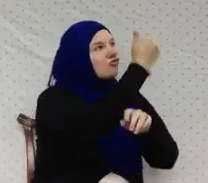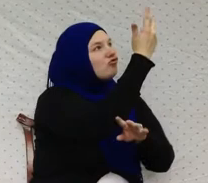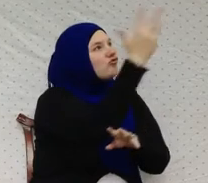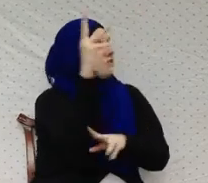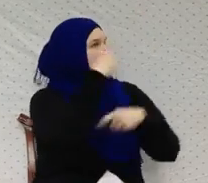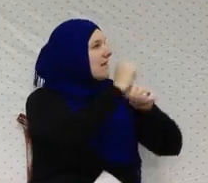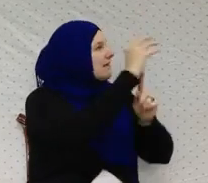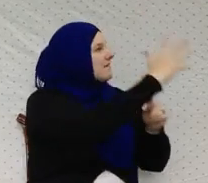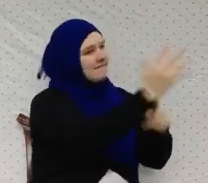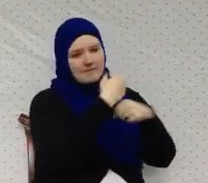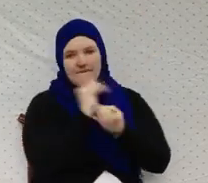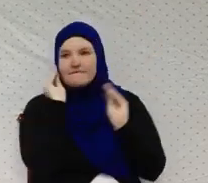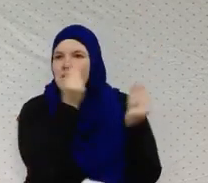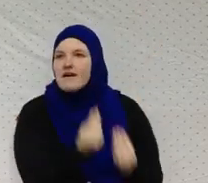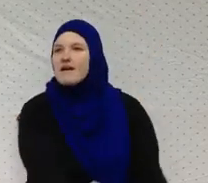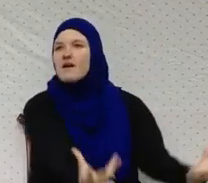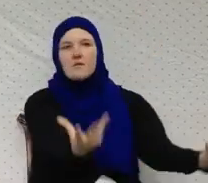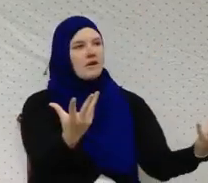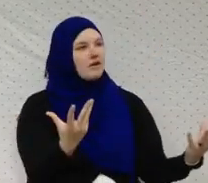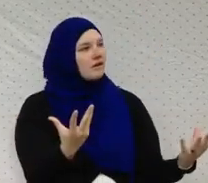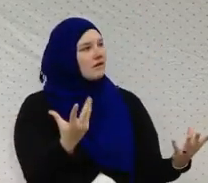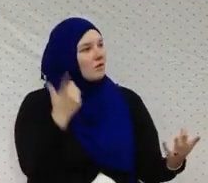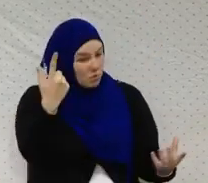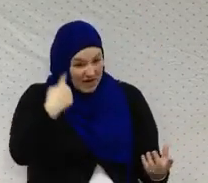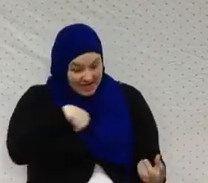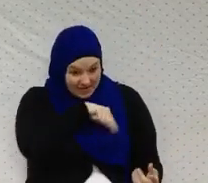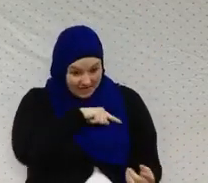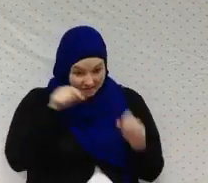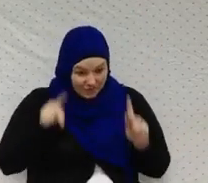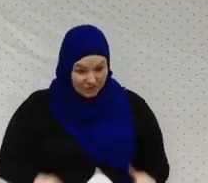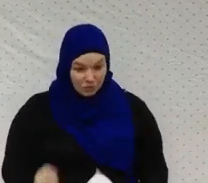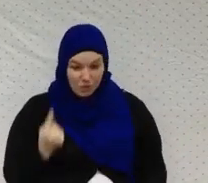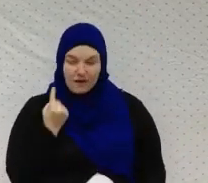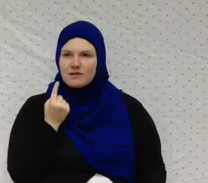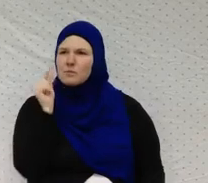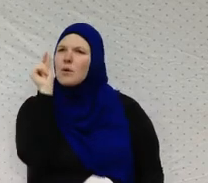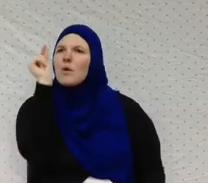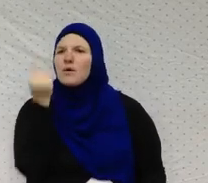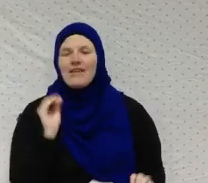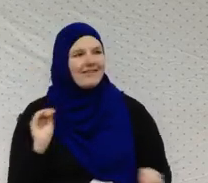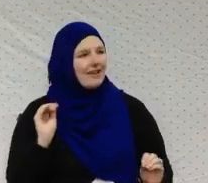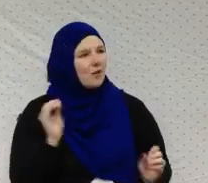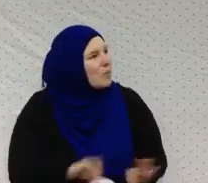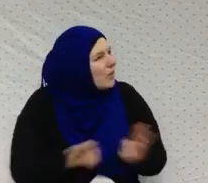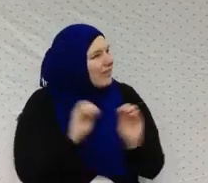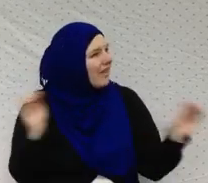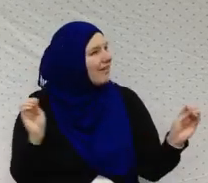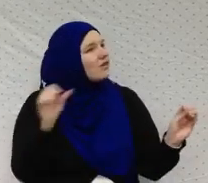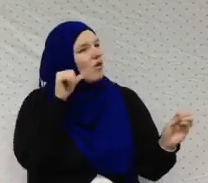creatures, He created us. We are very, very, very